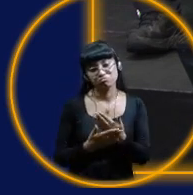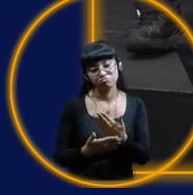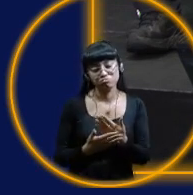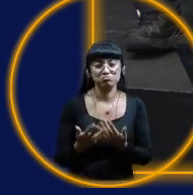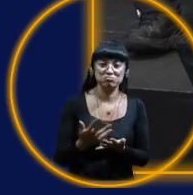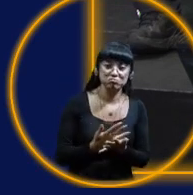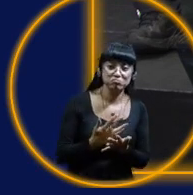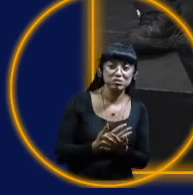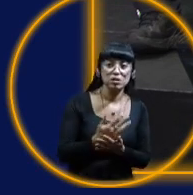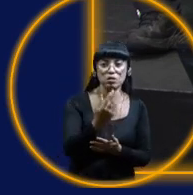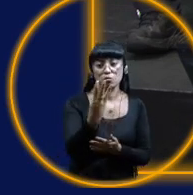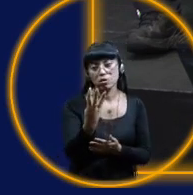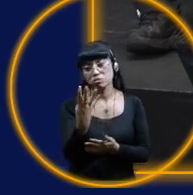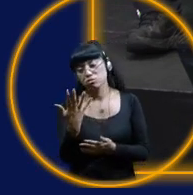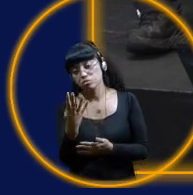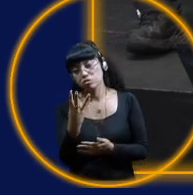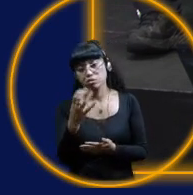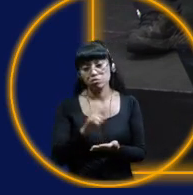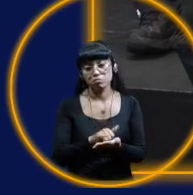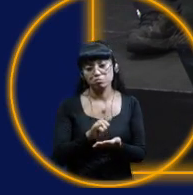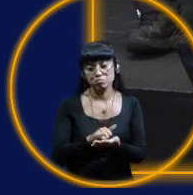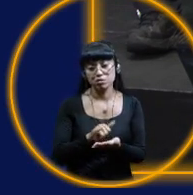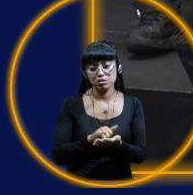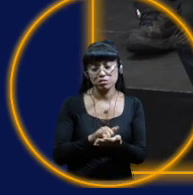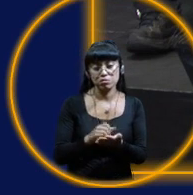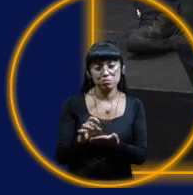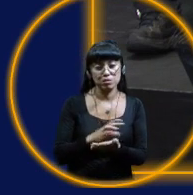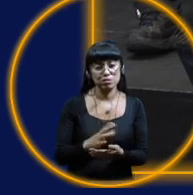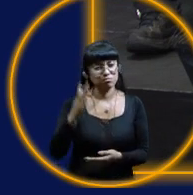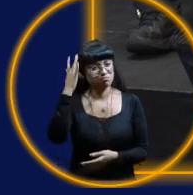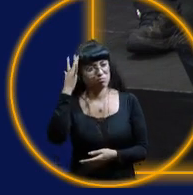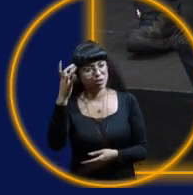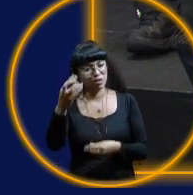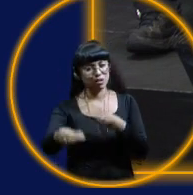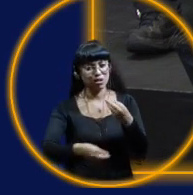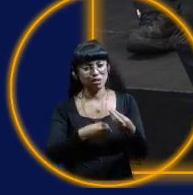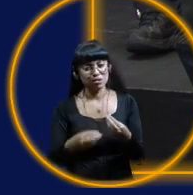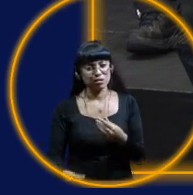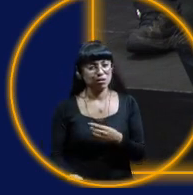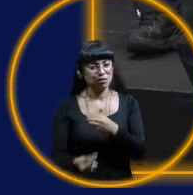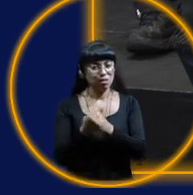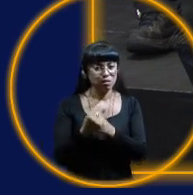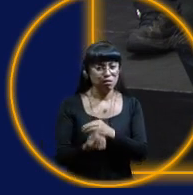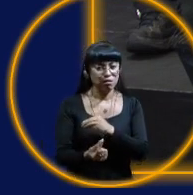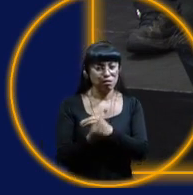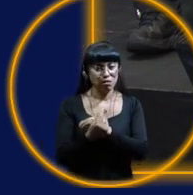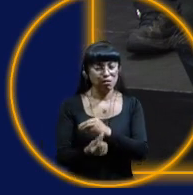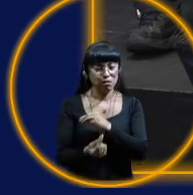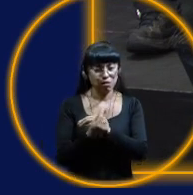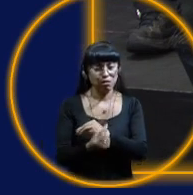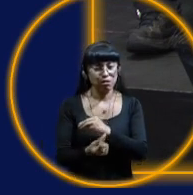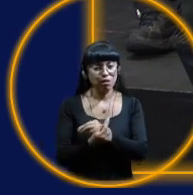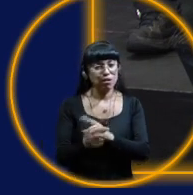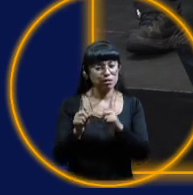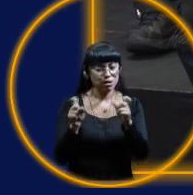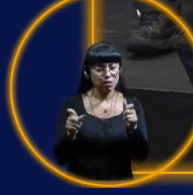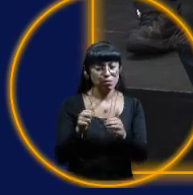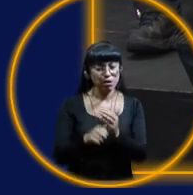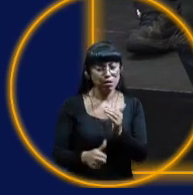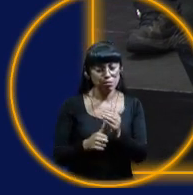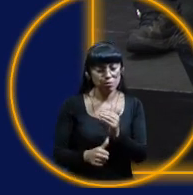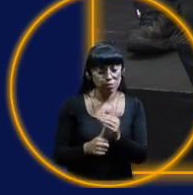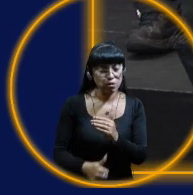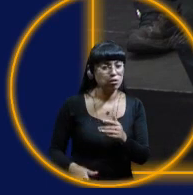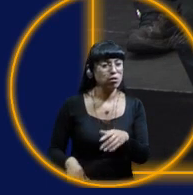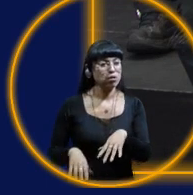like, what the hell? Or why is this guy always writing about poop? Or like people like clearly